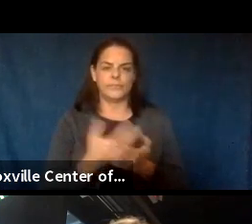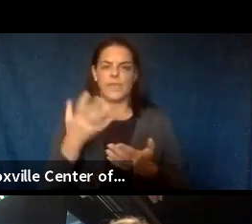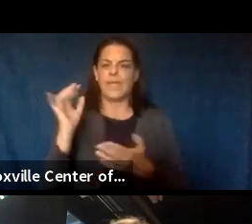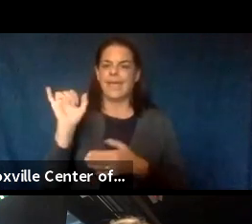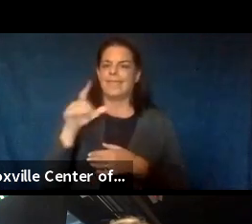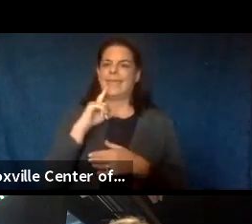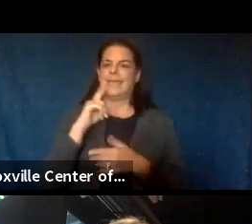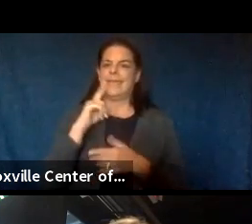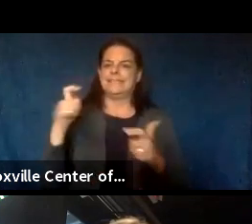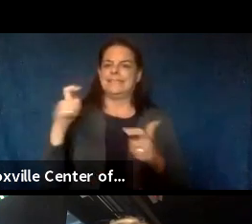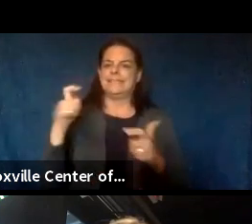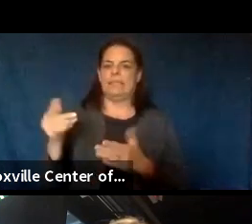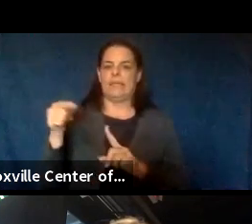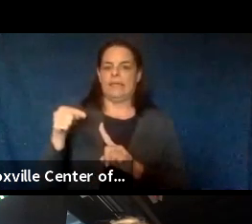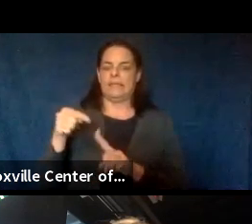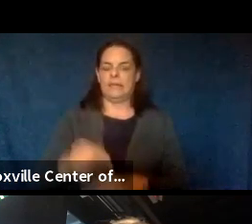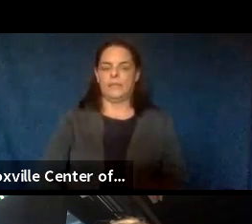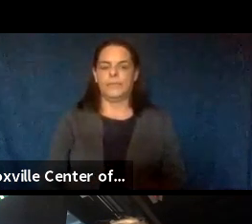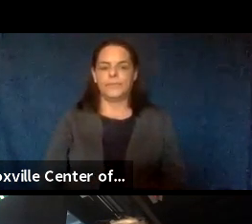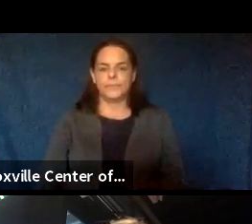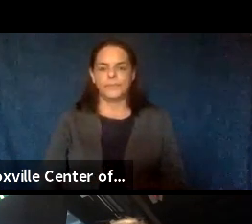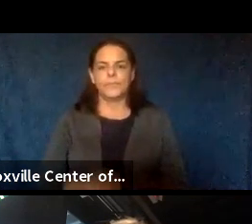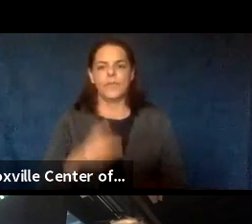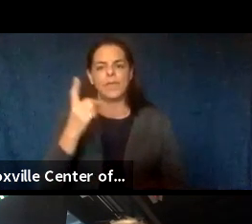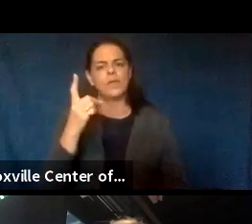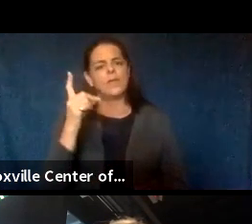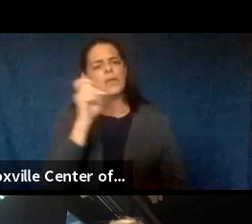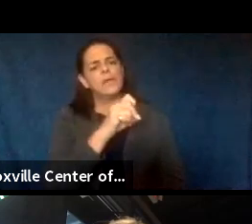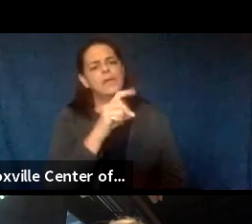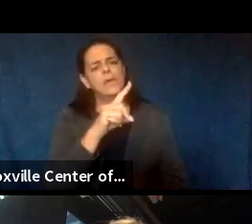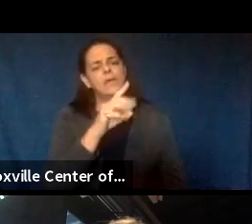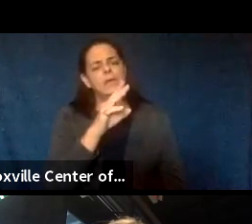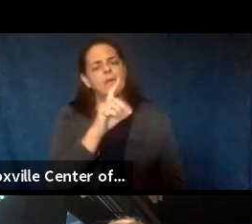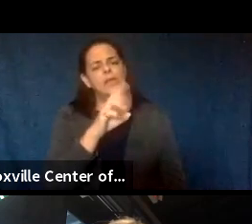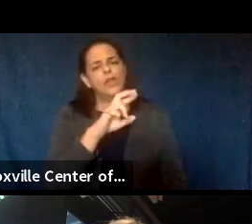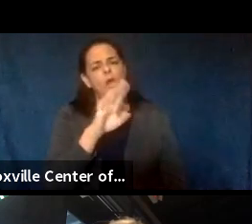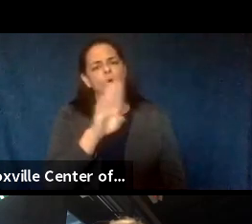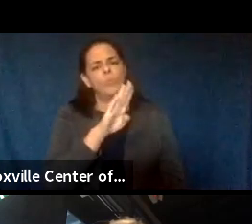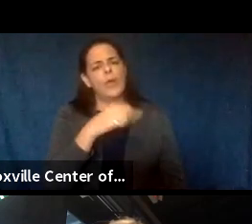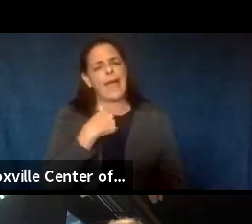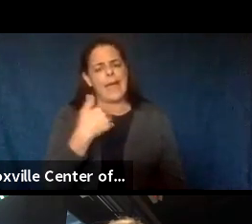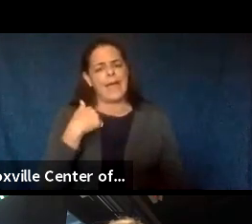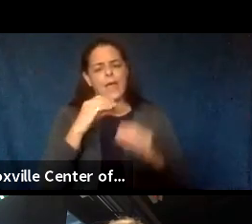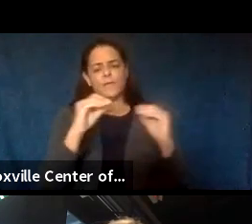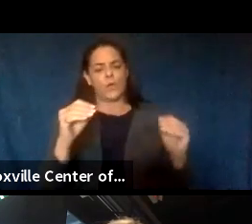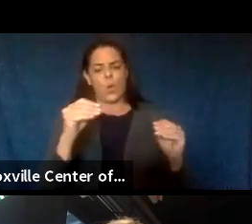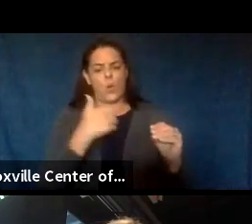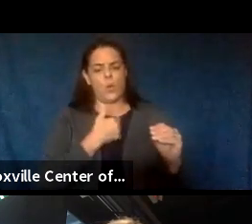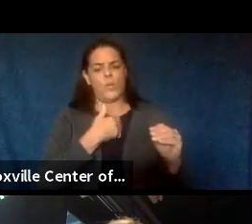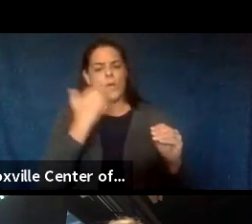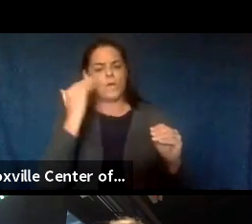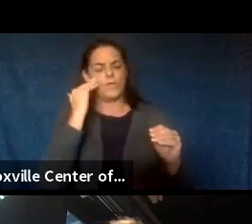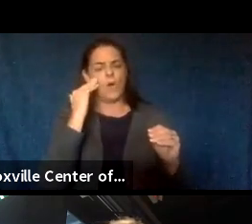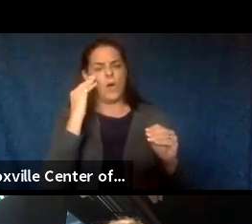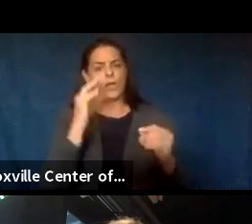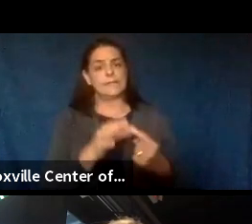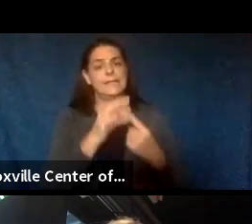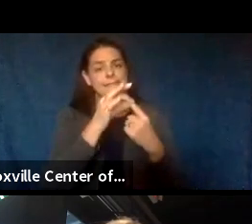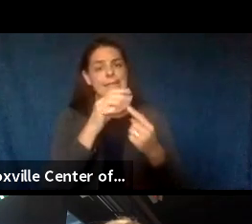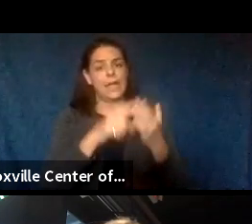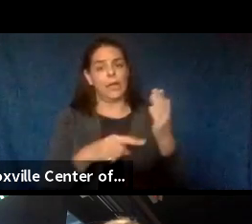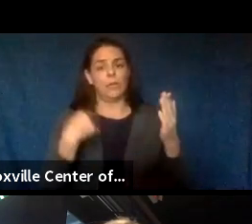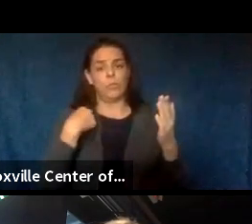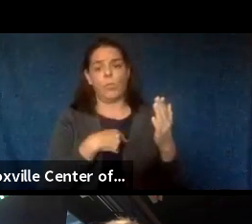big thing. Dr. Buchanan, I have no personal knowledge of this except what we get in